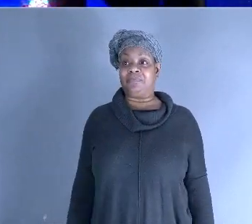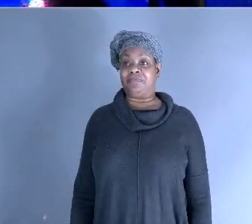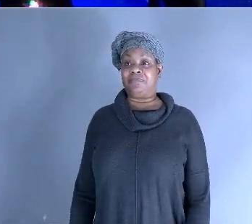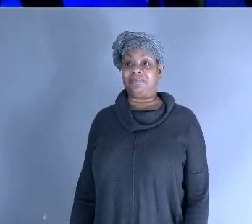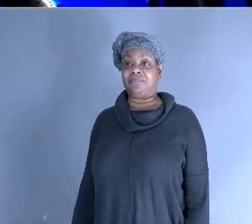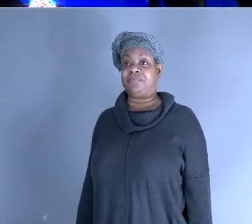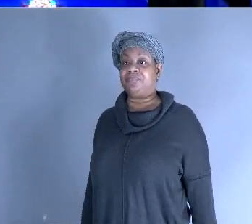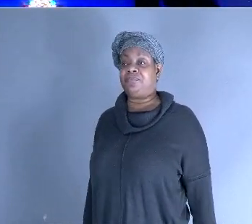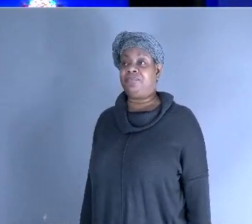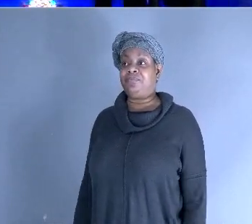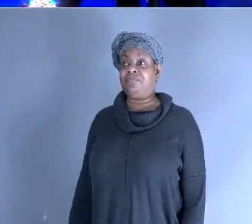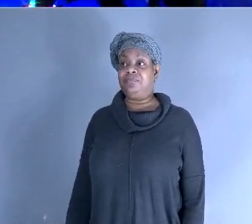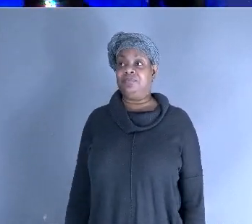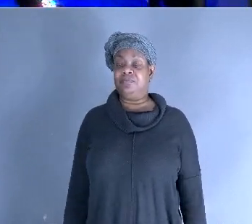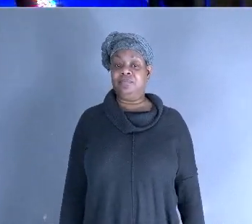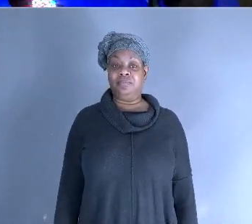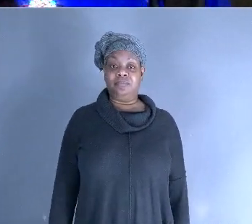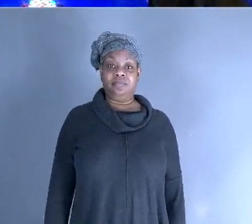Ten spies